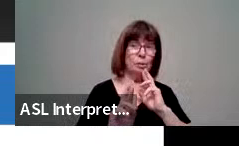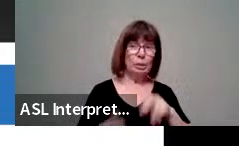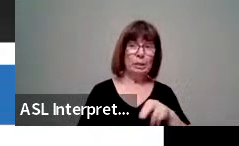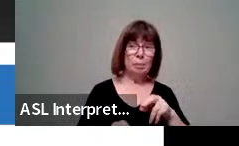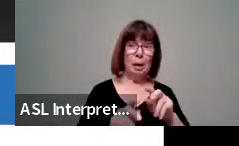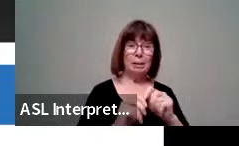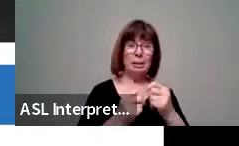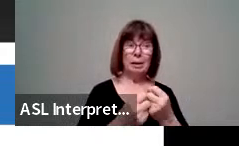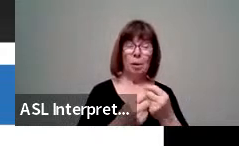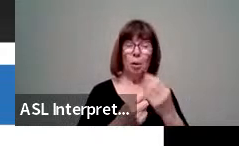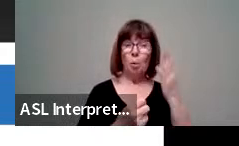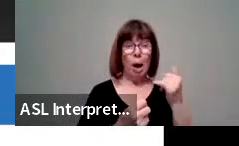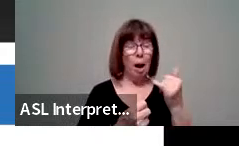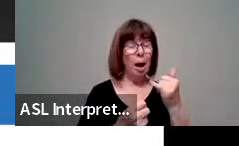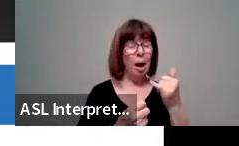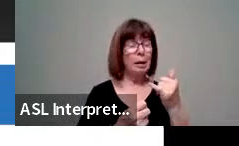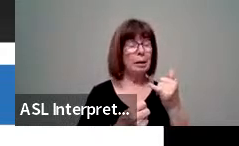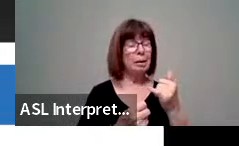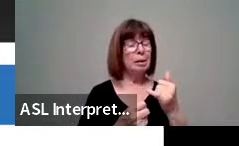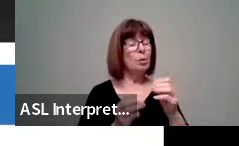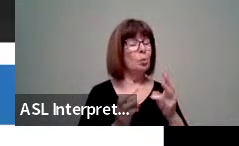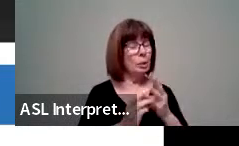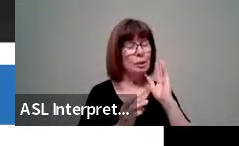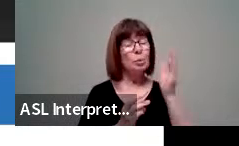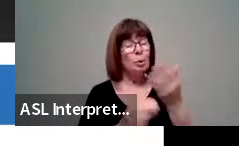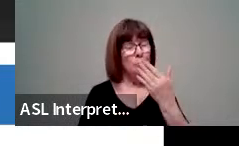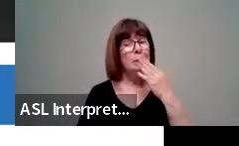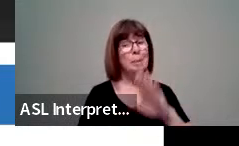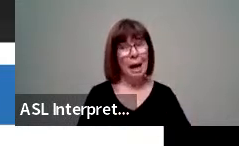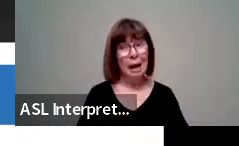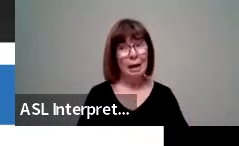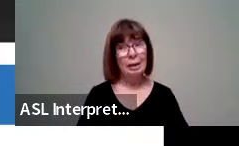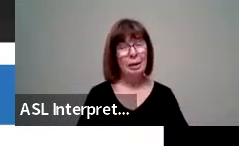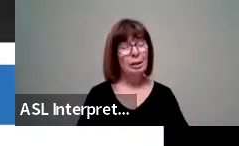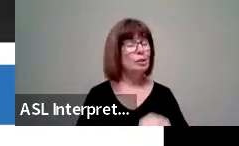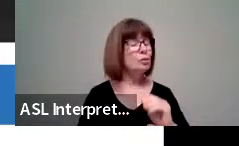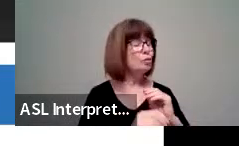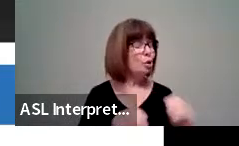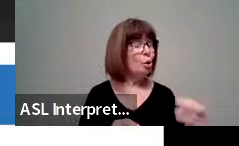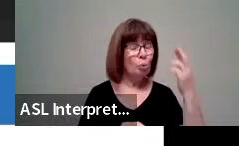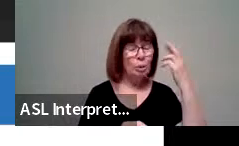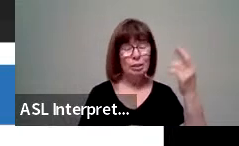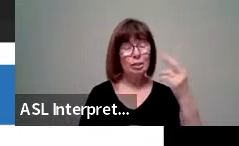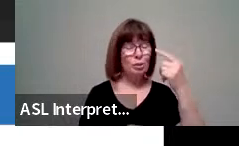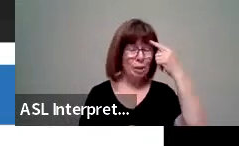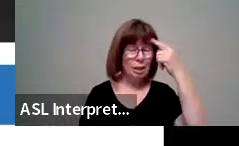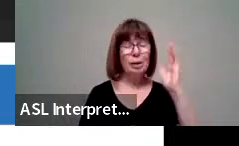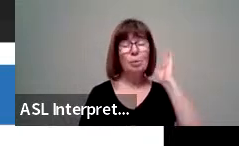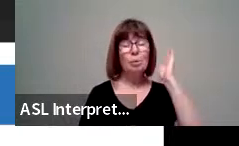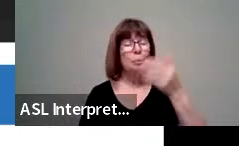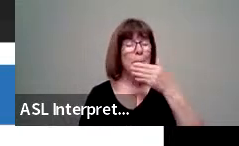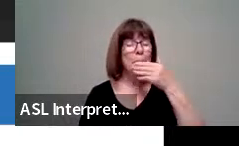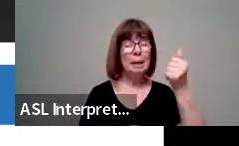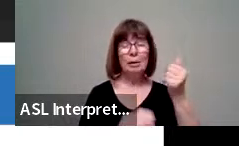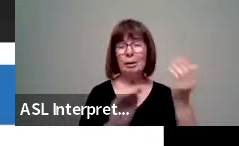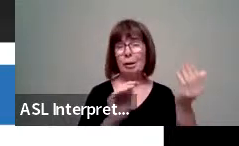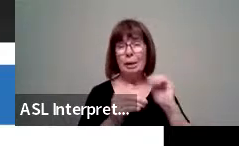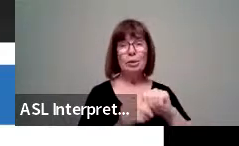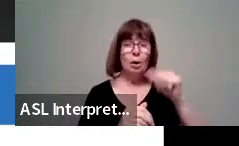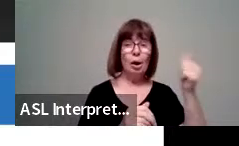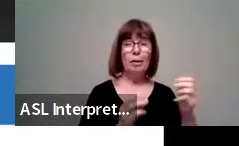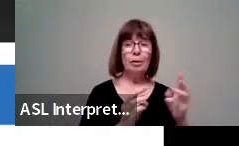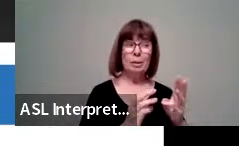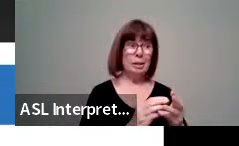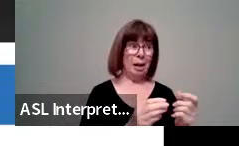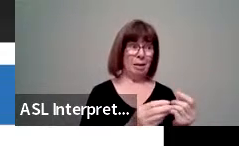because the winter is going to be bad and we have no reason to believe it's going to be better than any winter we've seen before. And the last winter was pretty